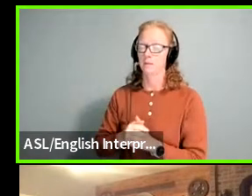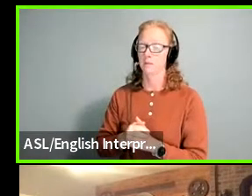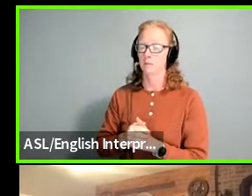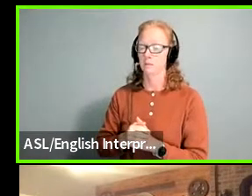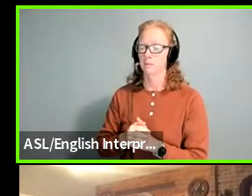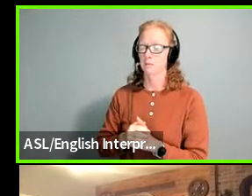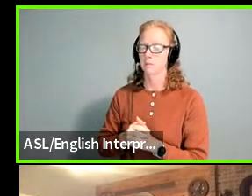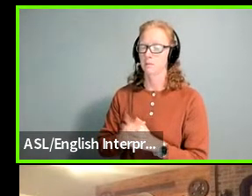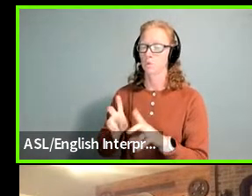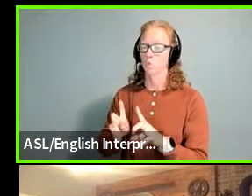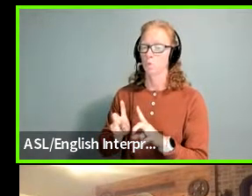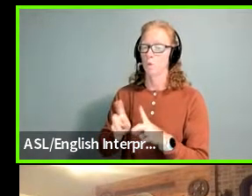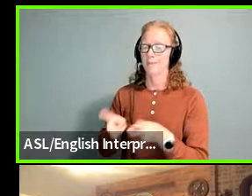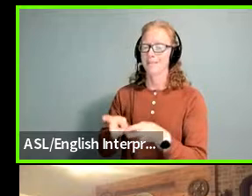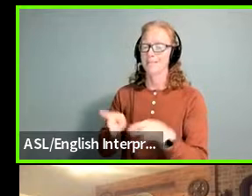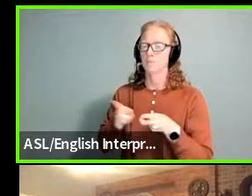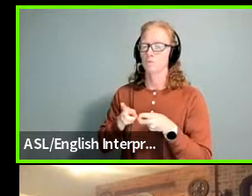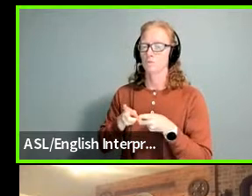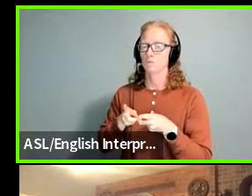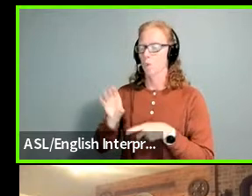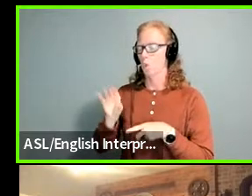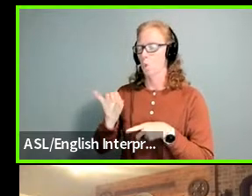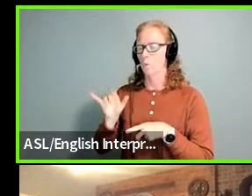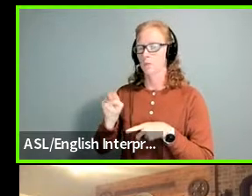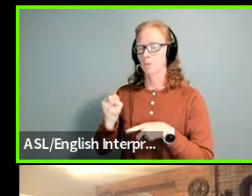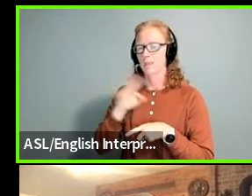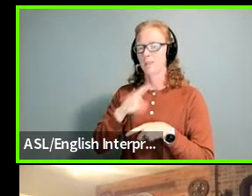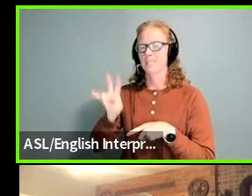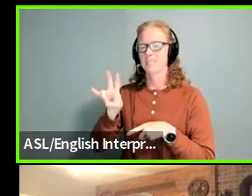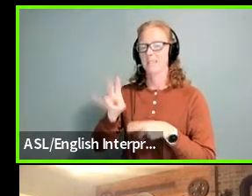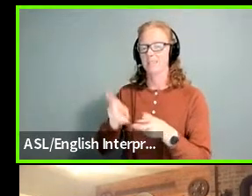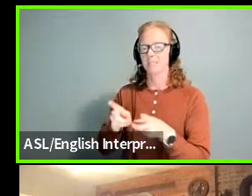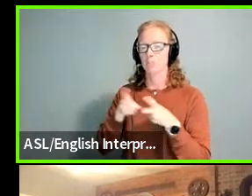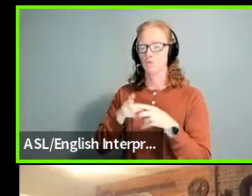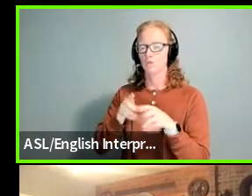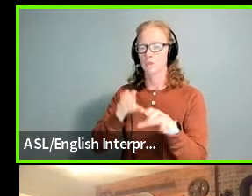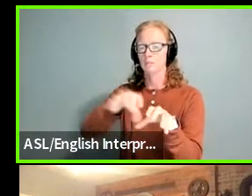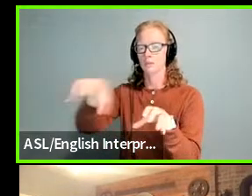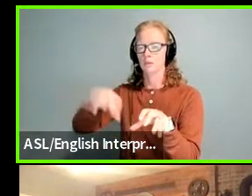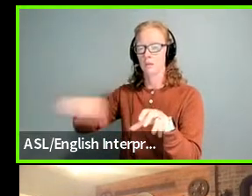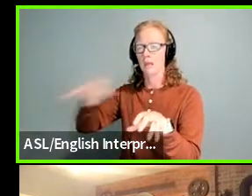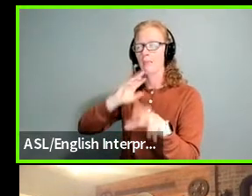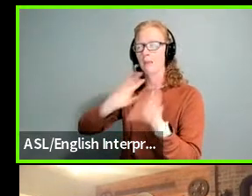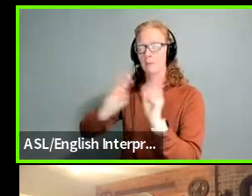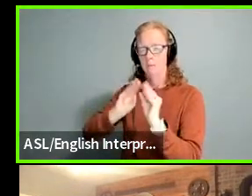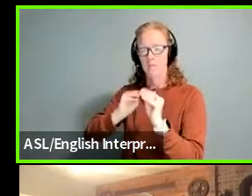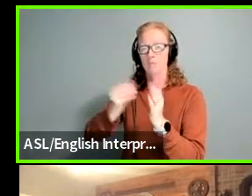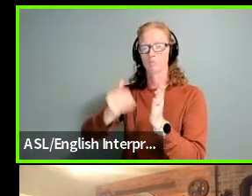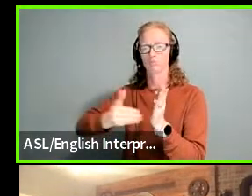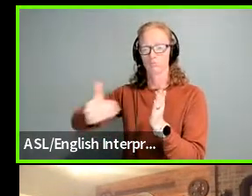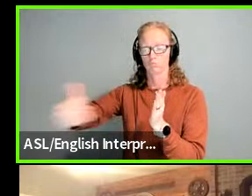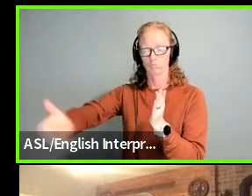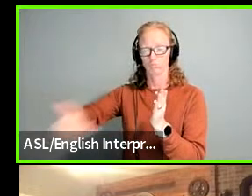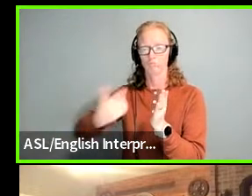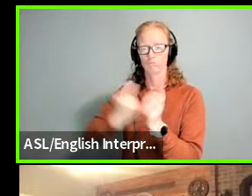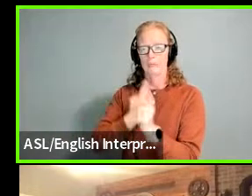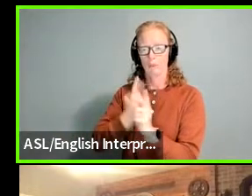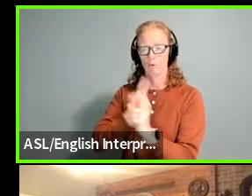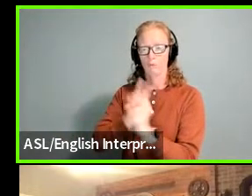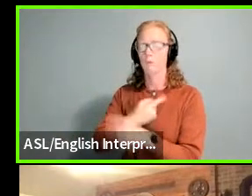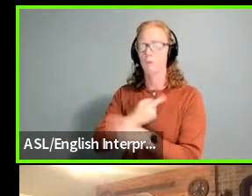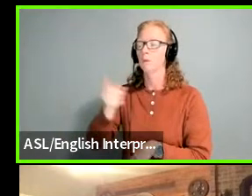district coalitions. They're formed into 7 district coalitions that meet on a regular basis, where you